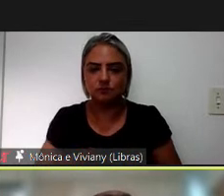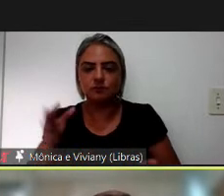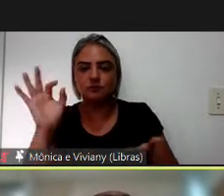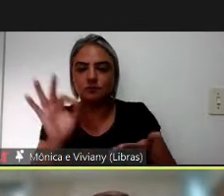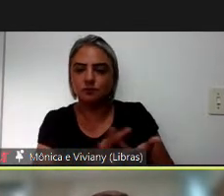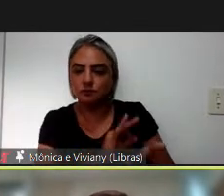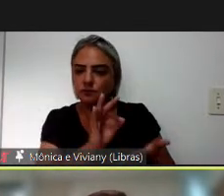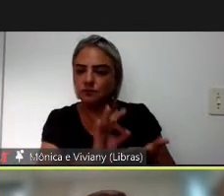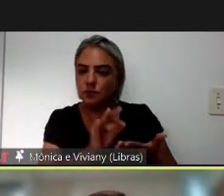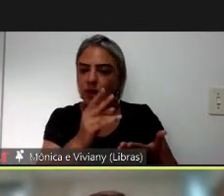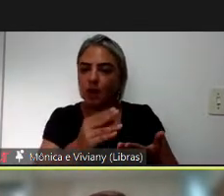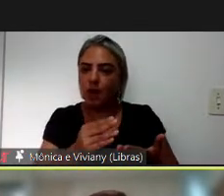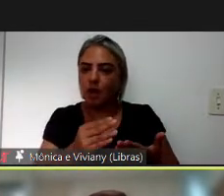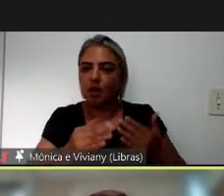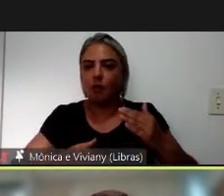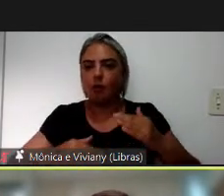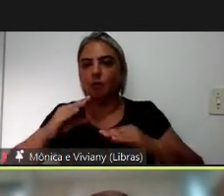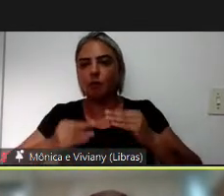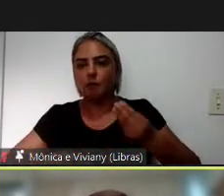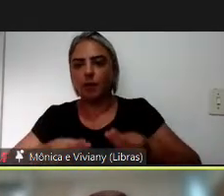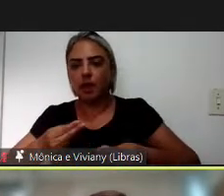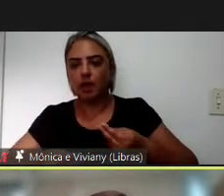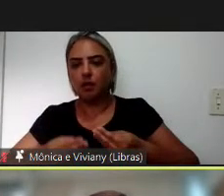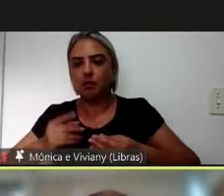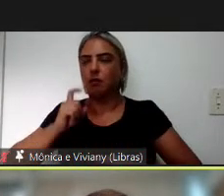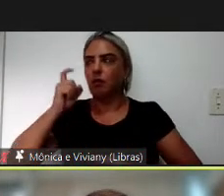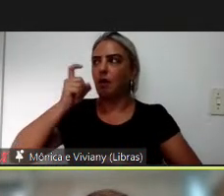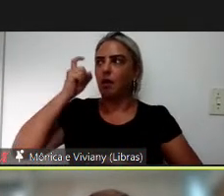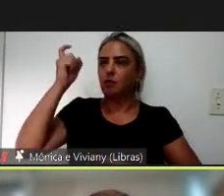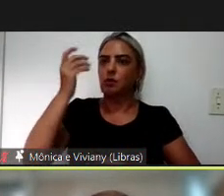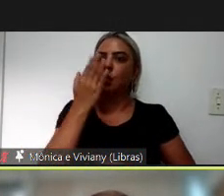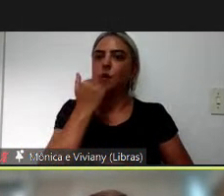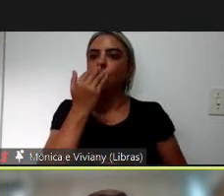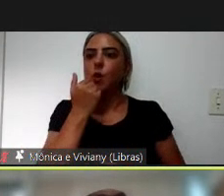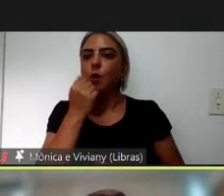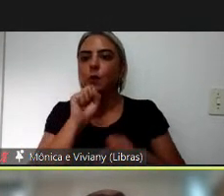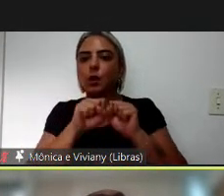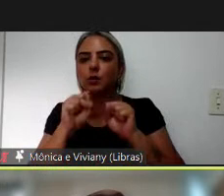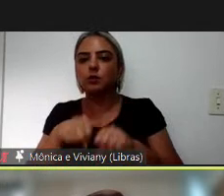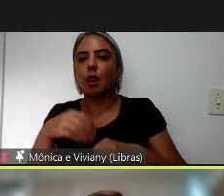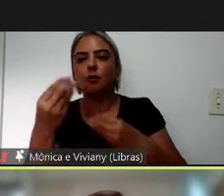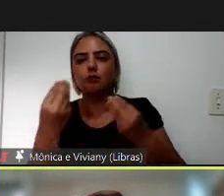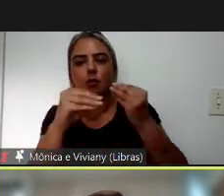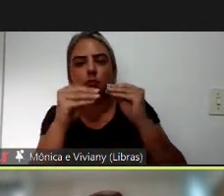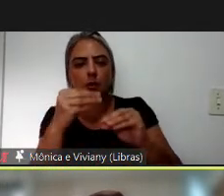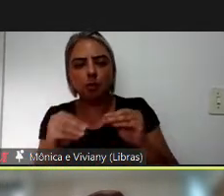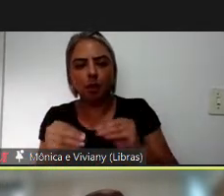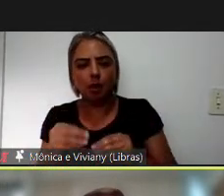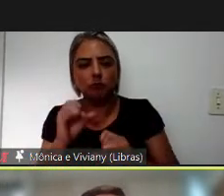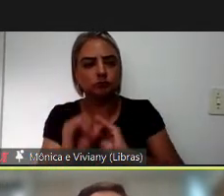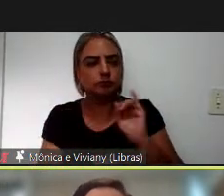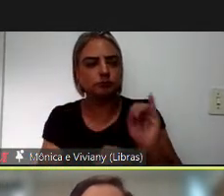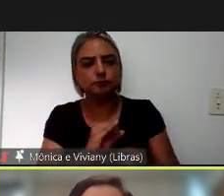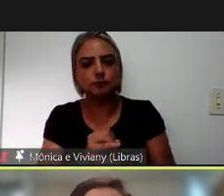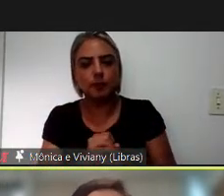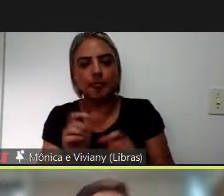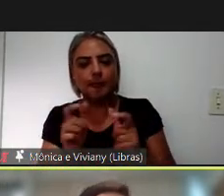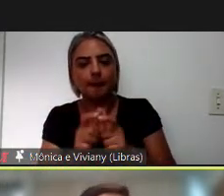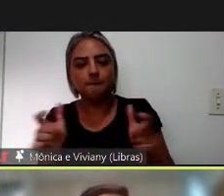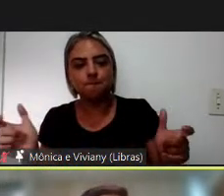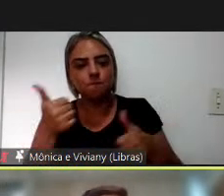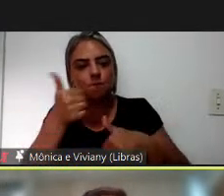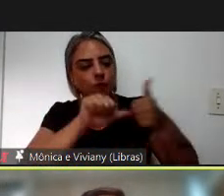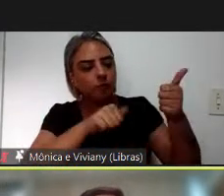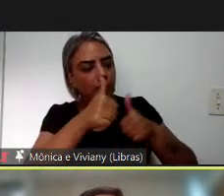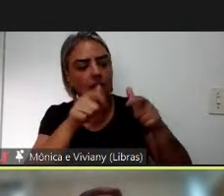We have to make the organization of the service and the register in the